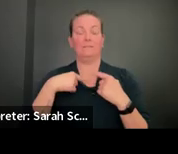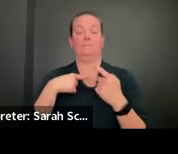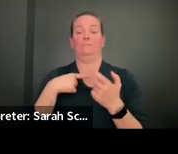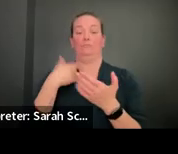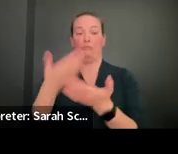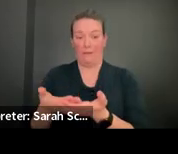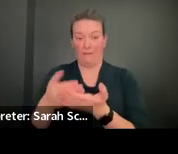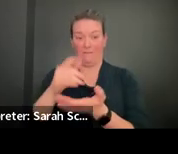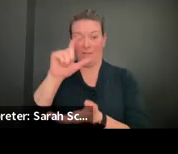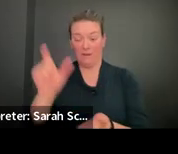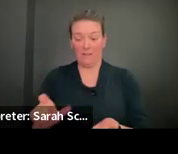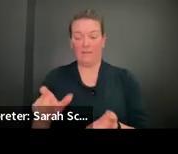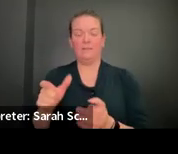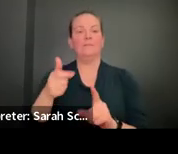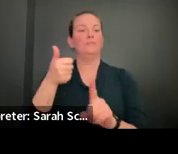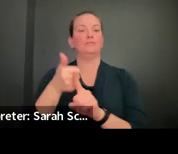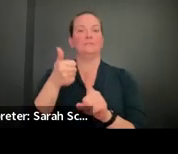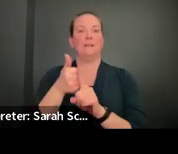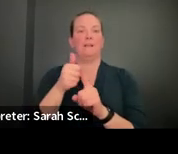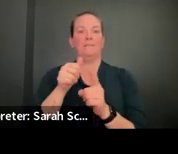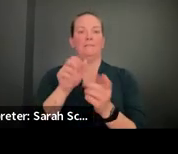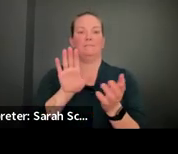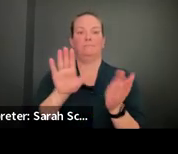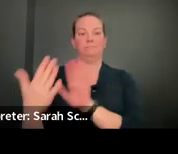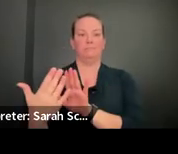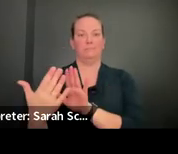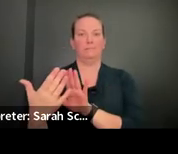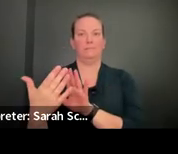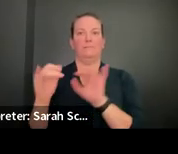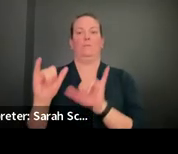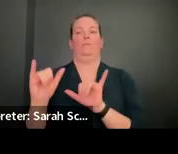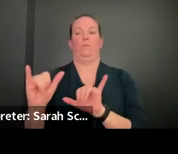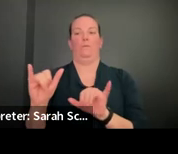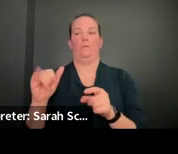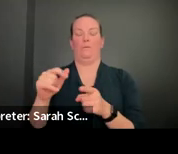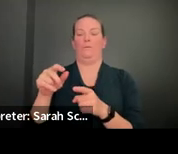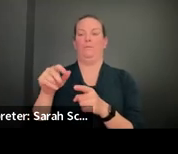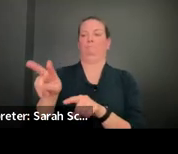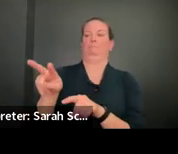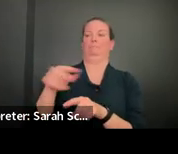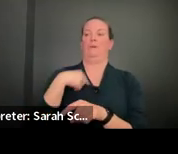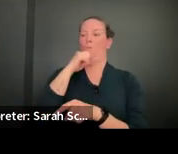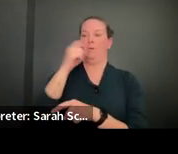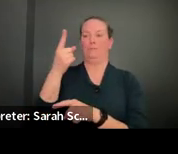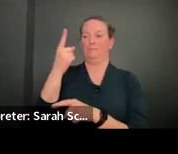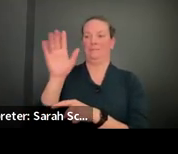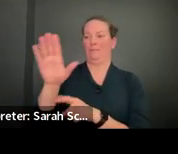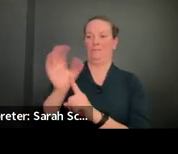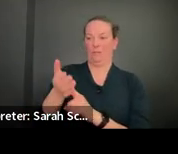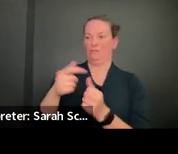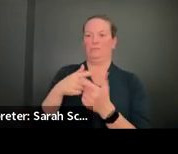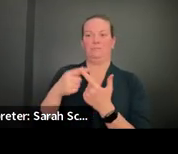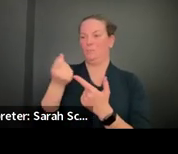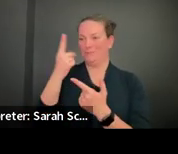When you arrive over here, you are suddenly in a position where you don't understand the culture, you don't understand the